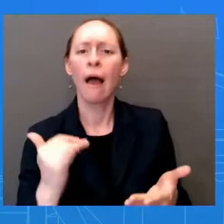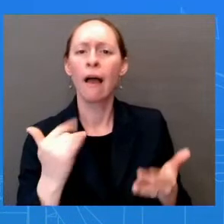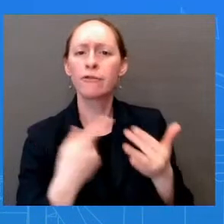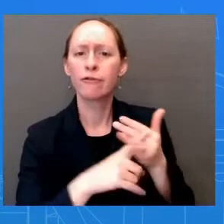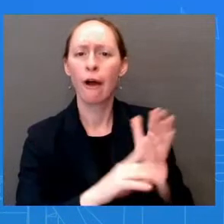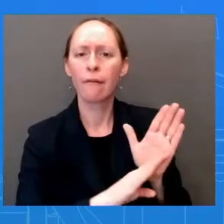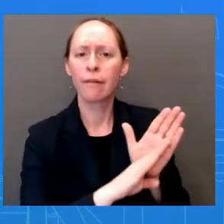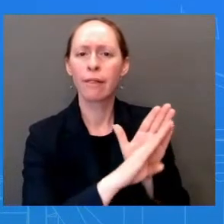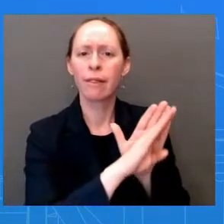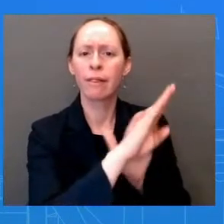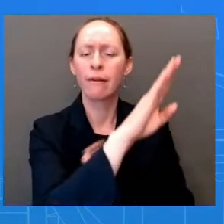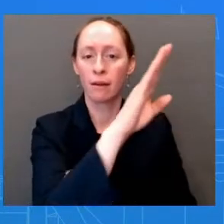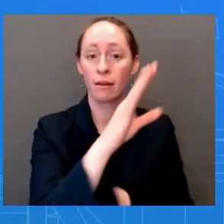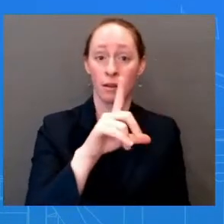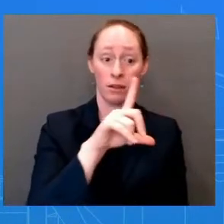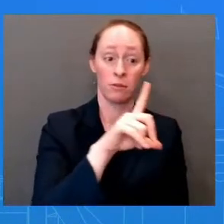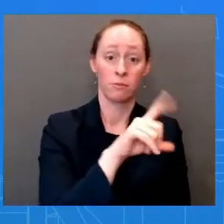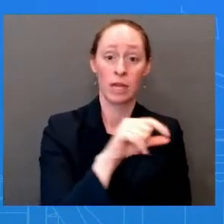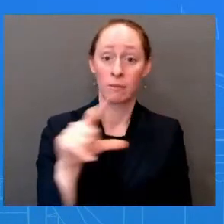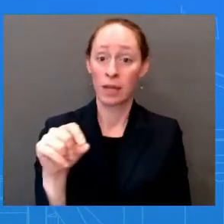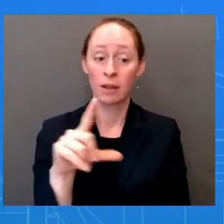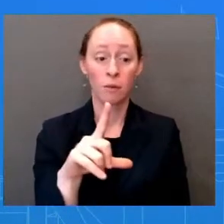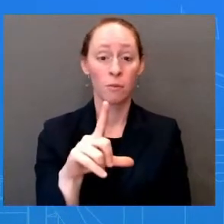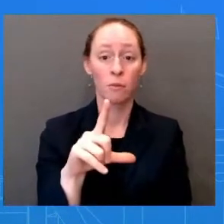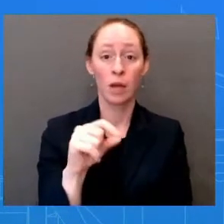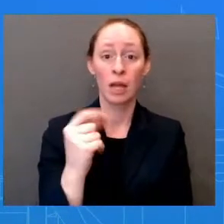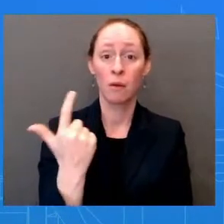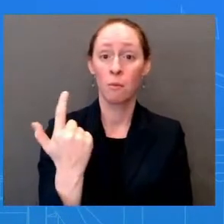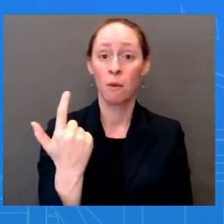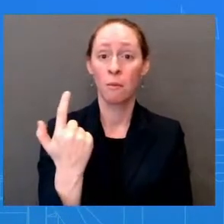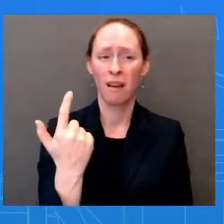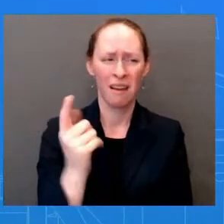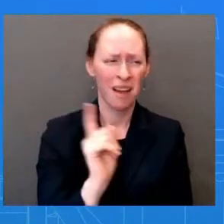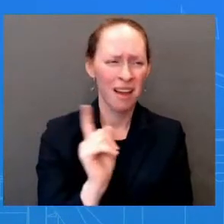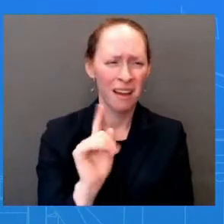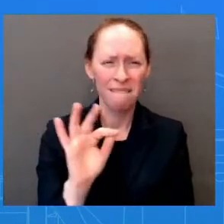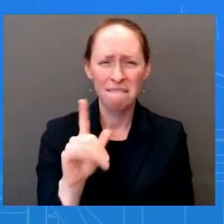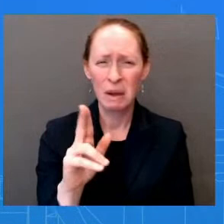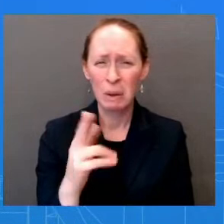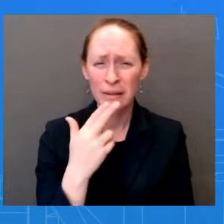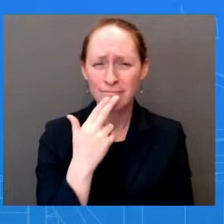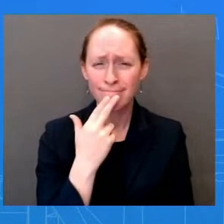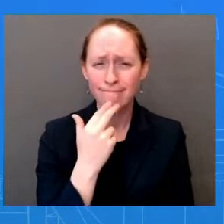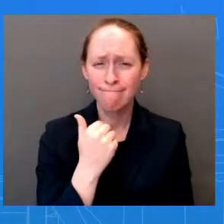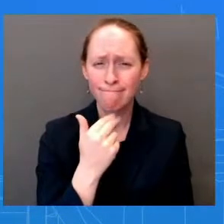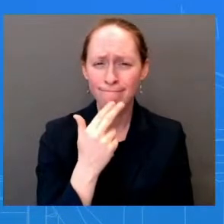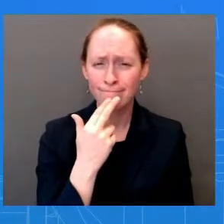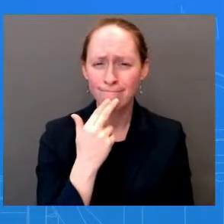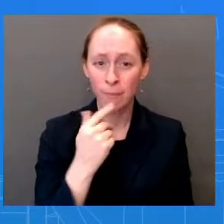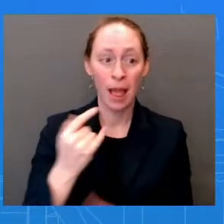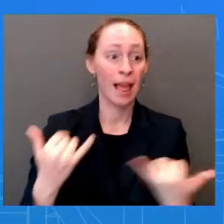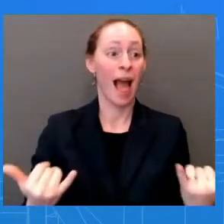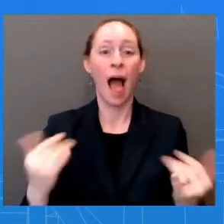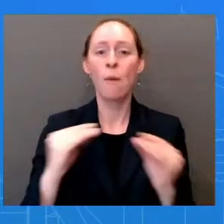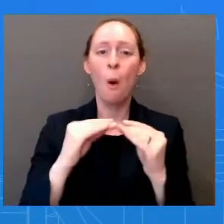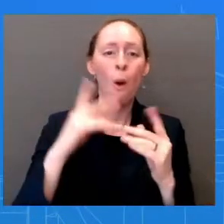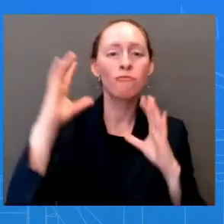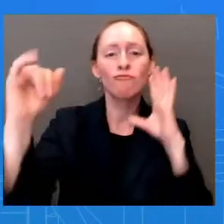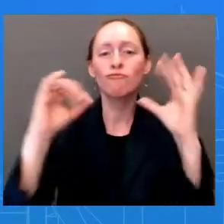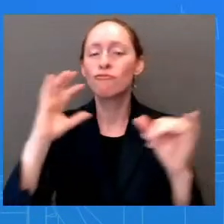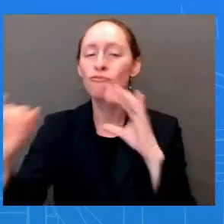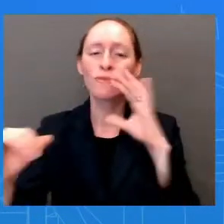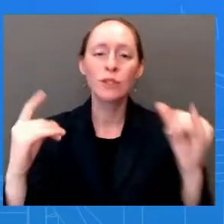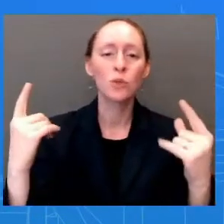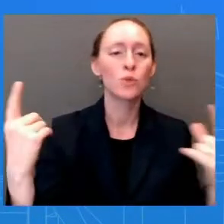record. So it's not surprising that On record. And if you don't, one more if you don't Sure. mind. This is your last appearance at the podium.